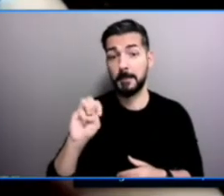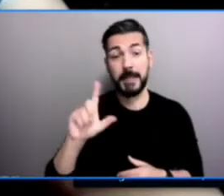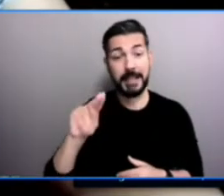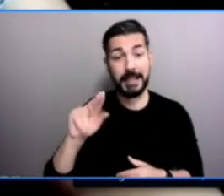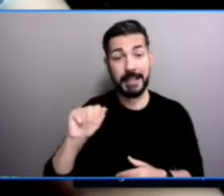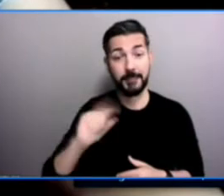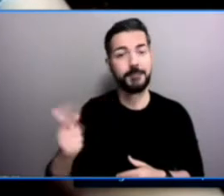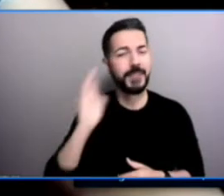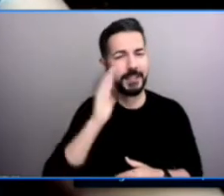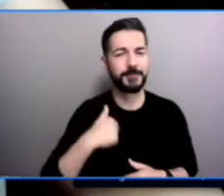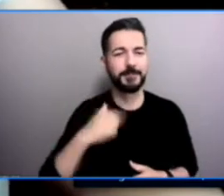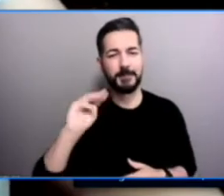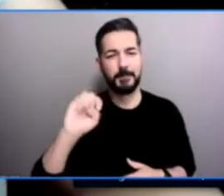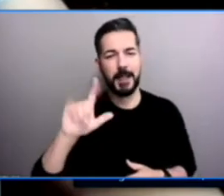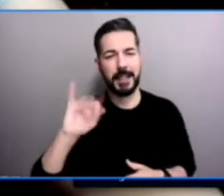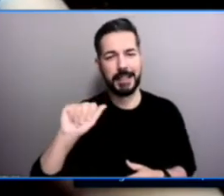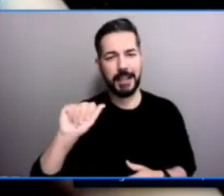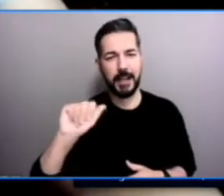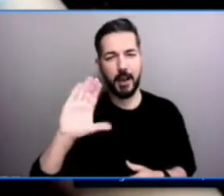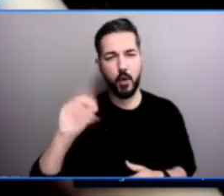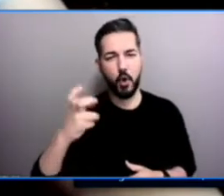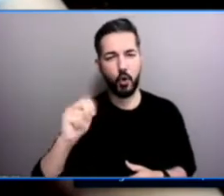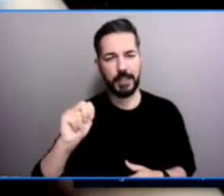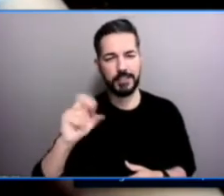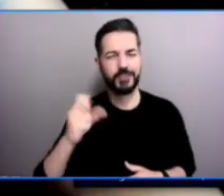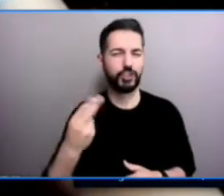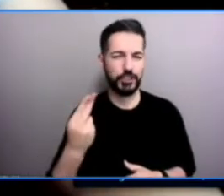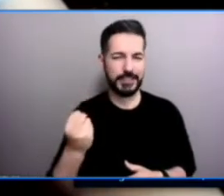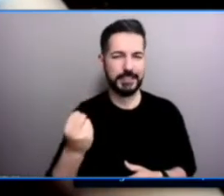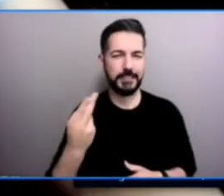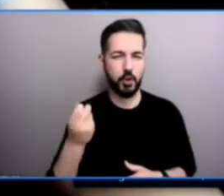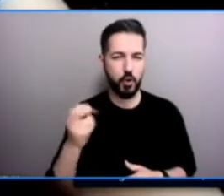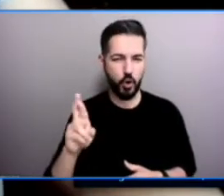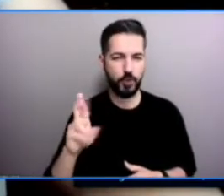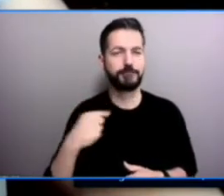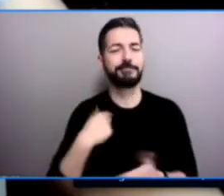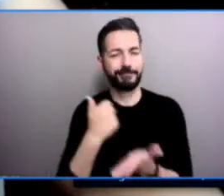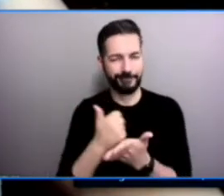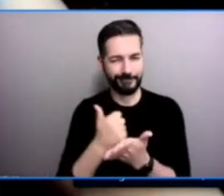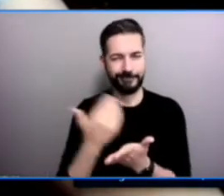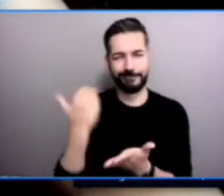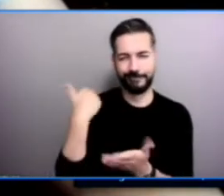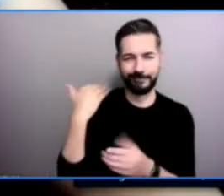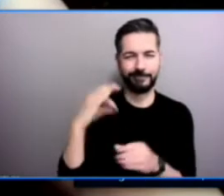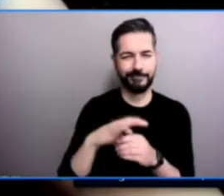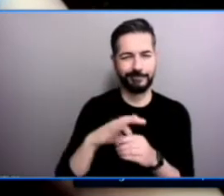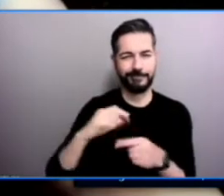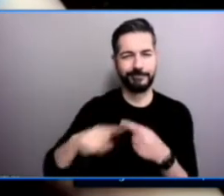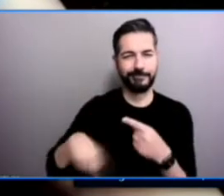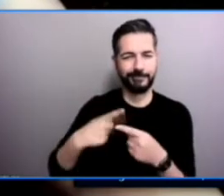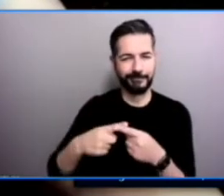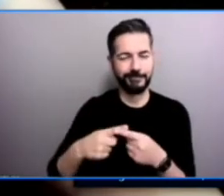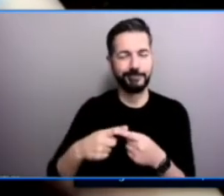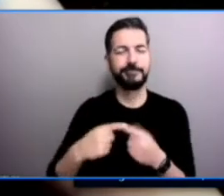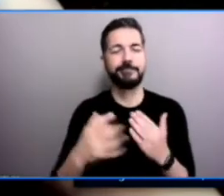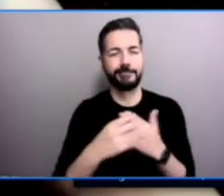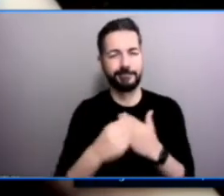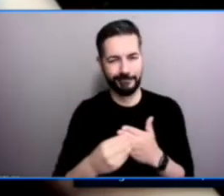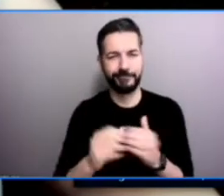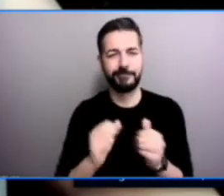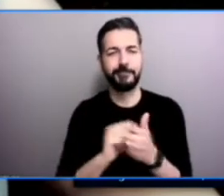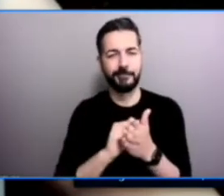For me, with everything that I do, my resiliency campaign was about abortion, but I